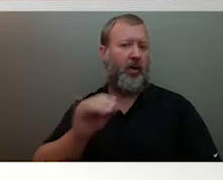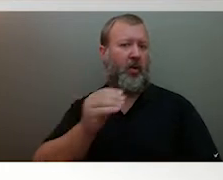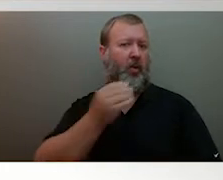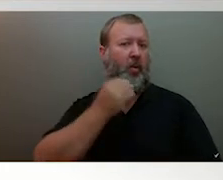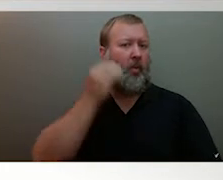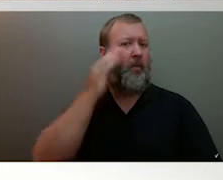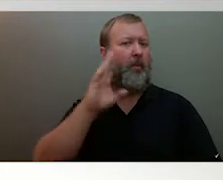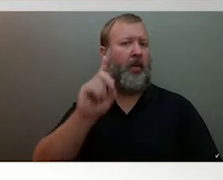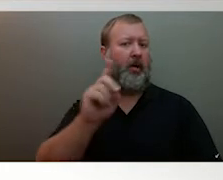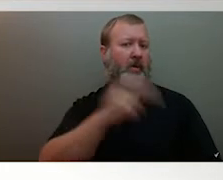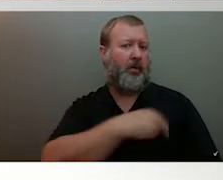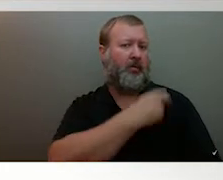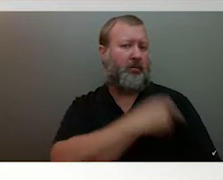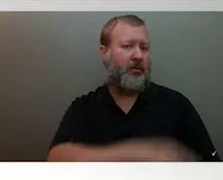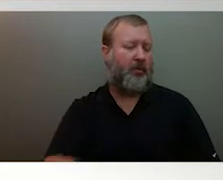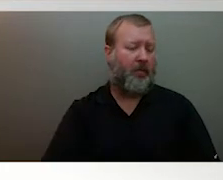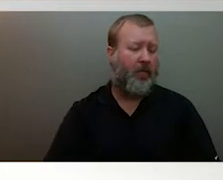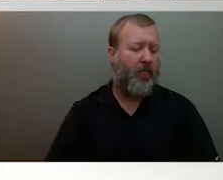homebound.